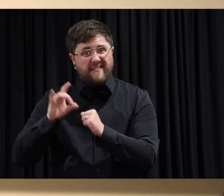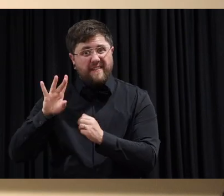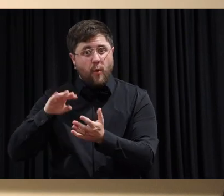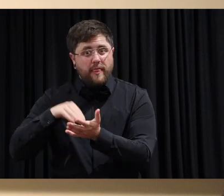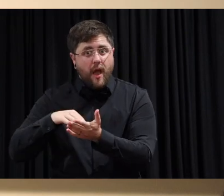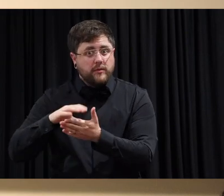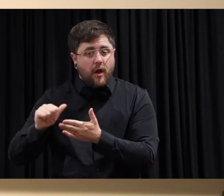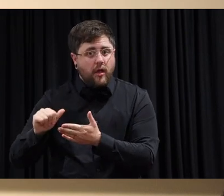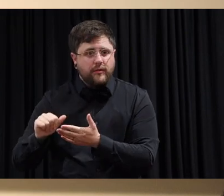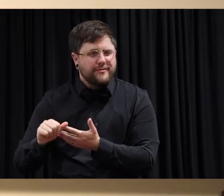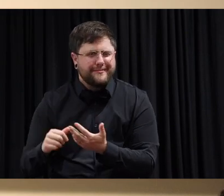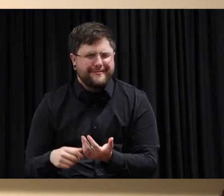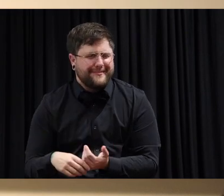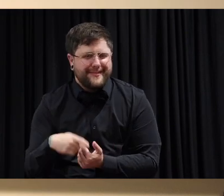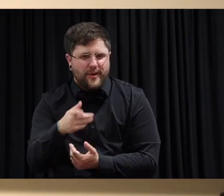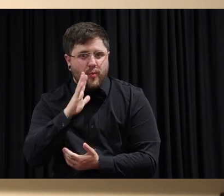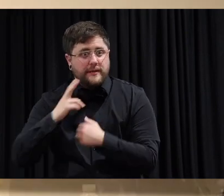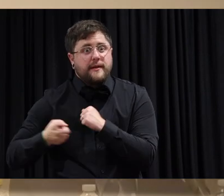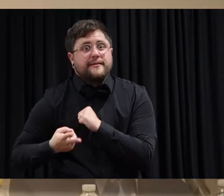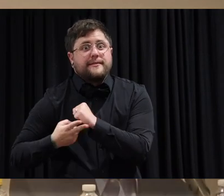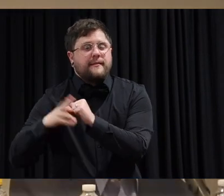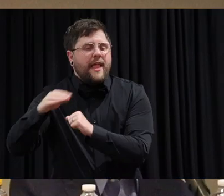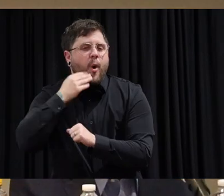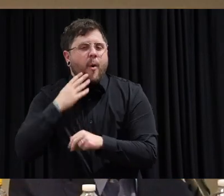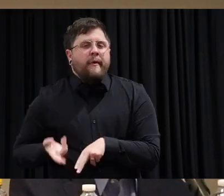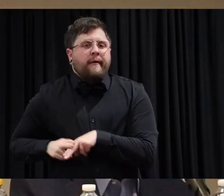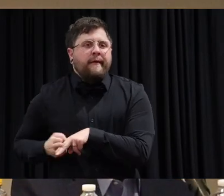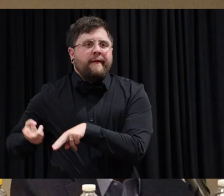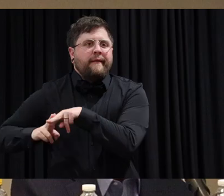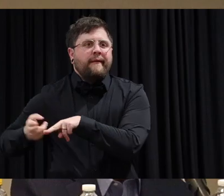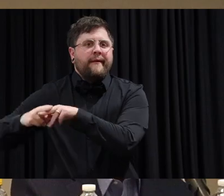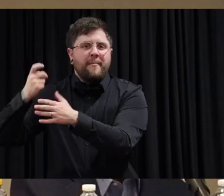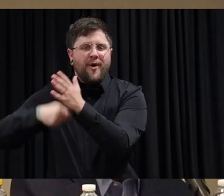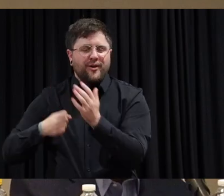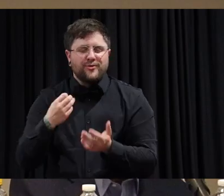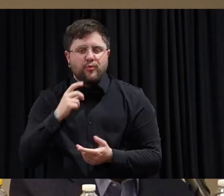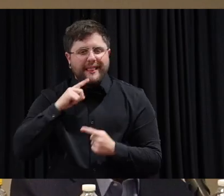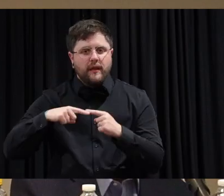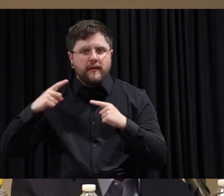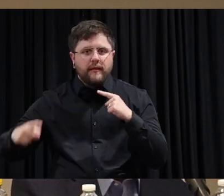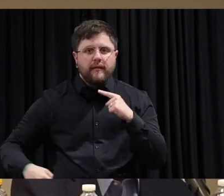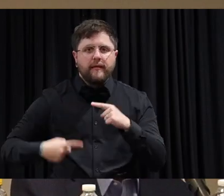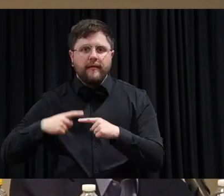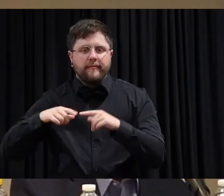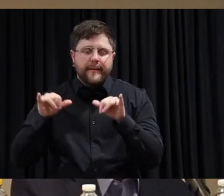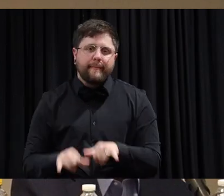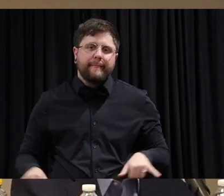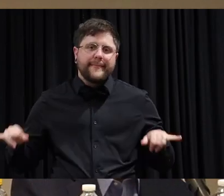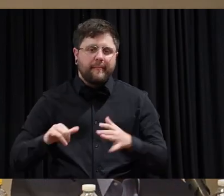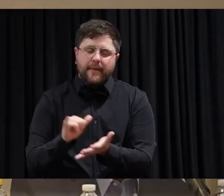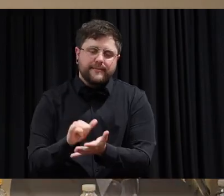by the way, by the time I save it, that price of that house has gone up again, right? And so it's this self-perpetuating cycle. And